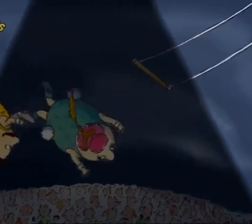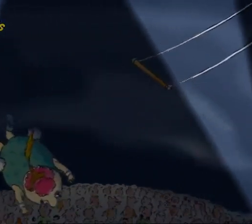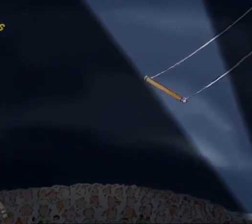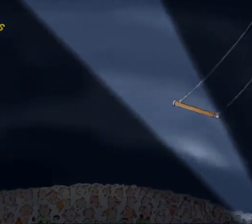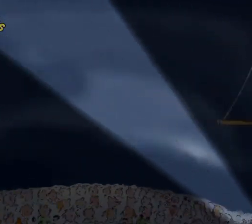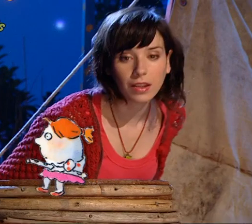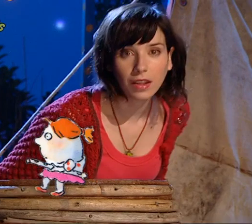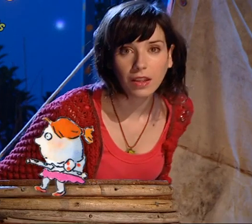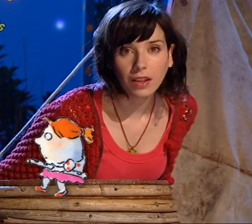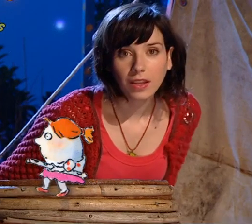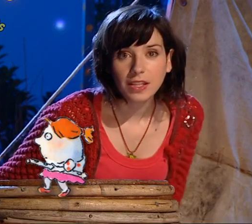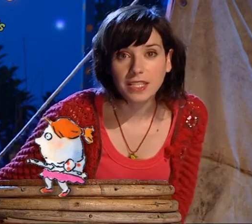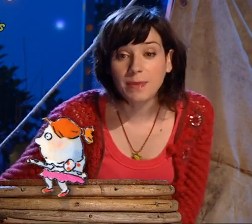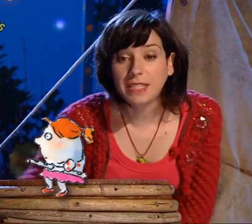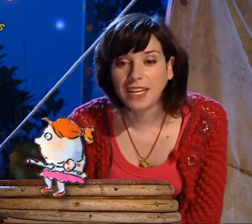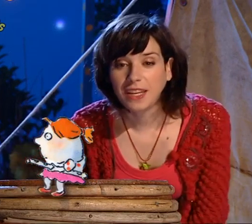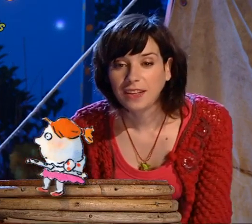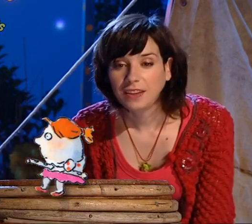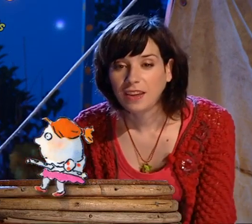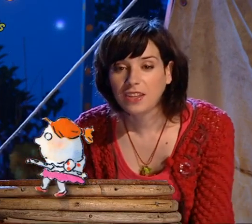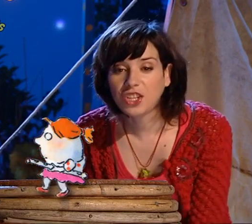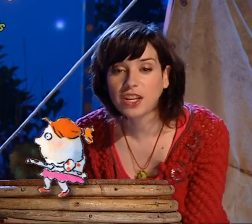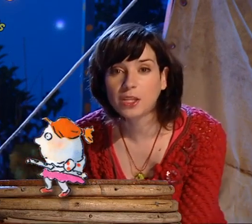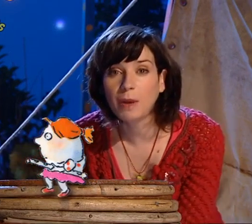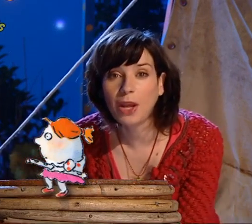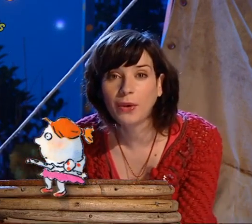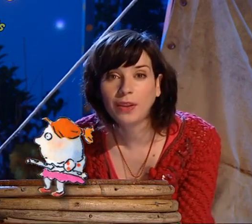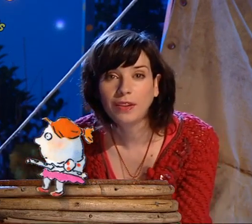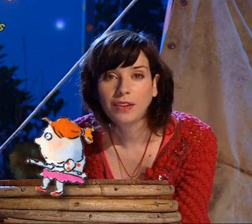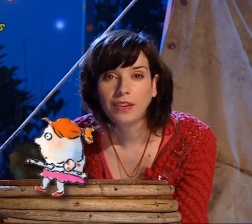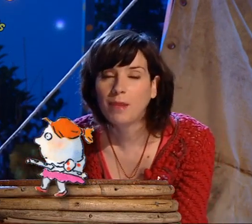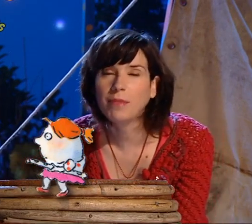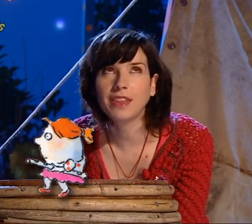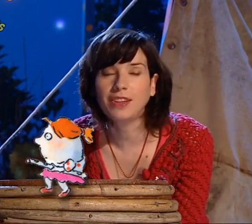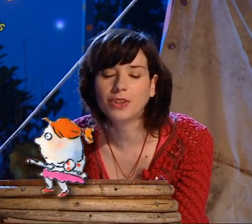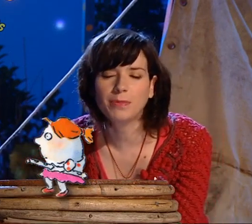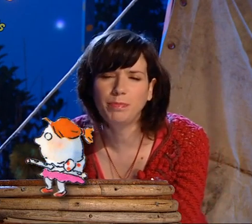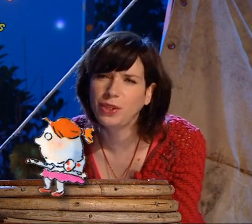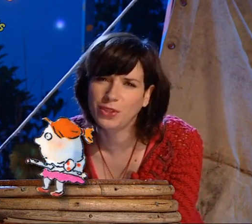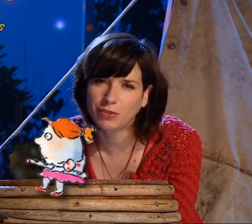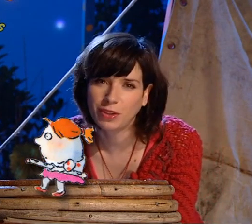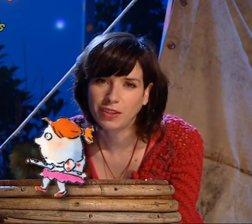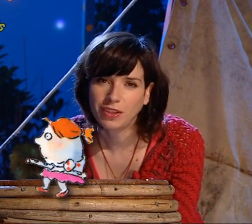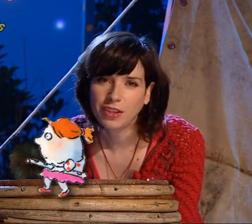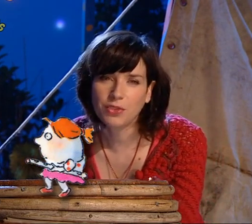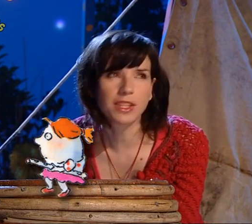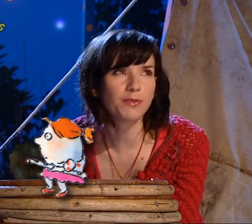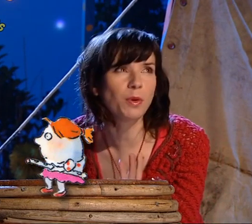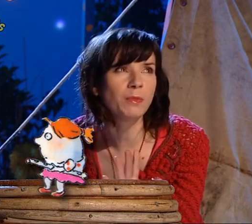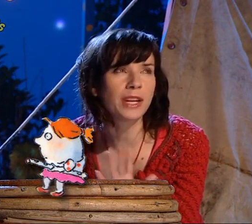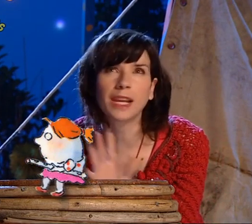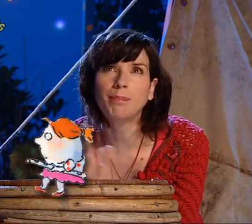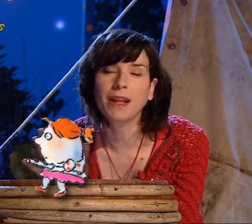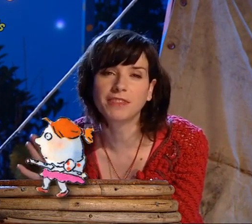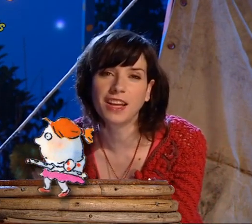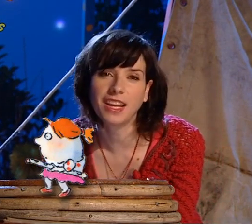danger. To Dimity, in the shadows below, her mother looked beautiful,